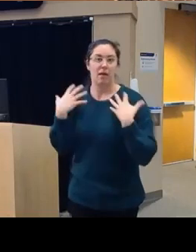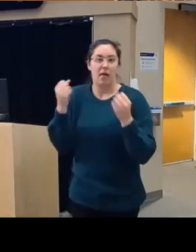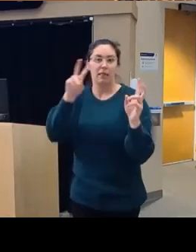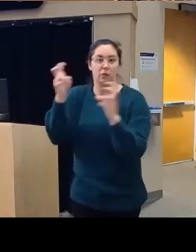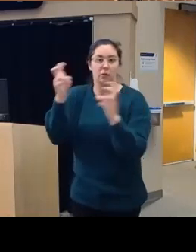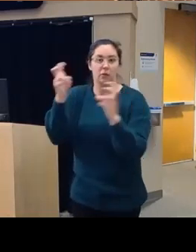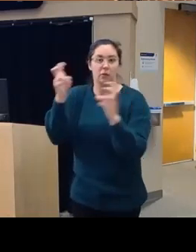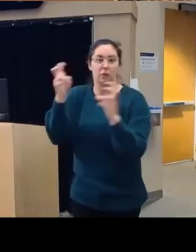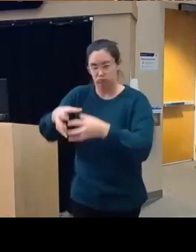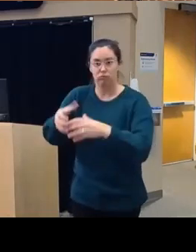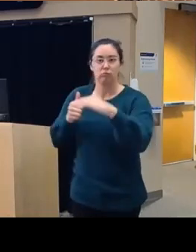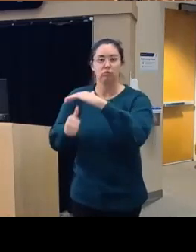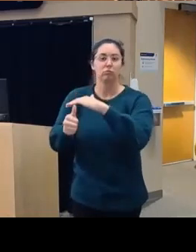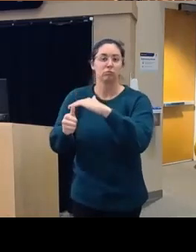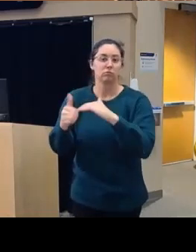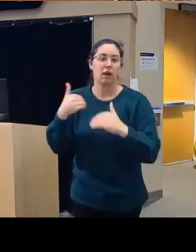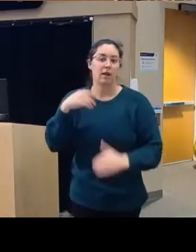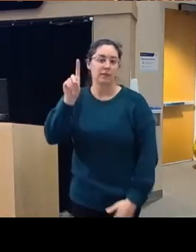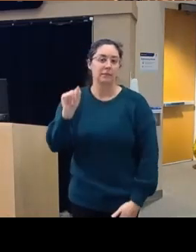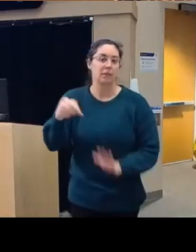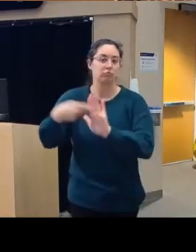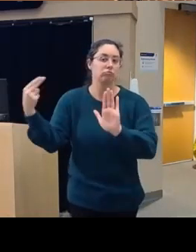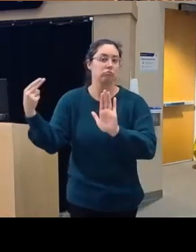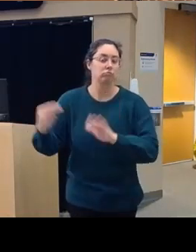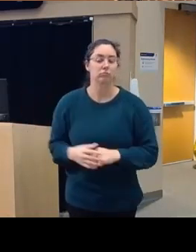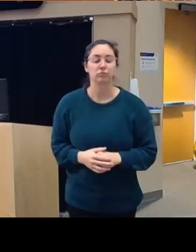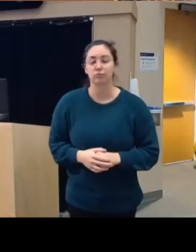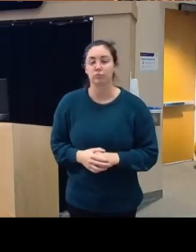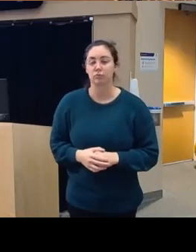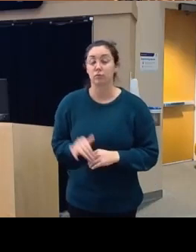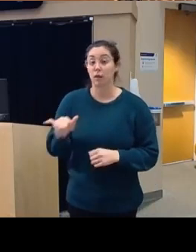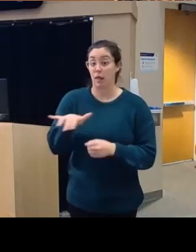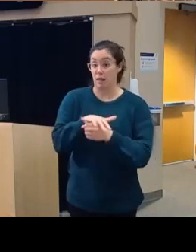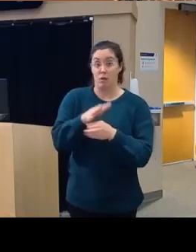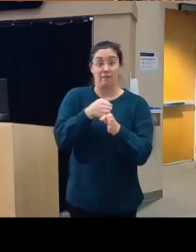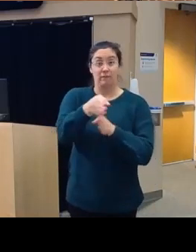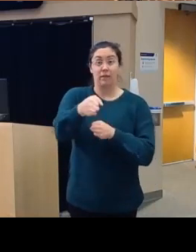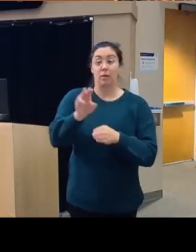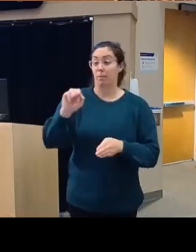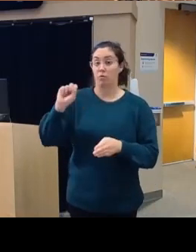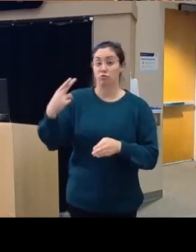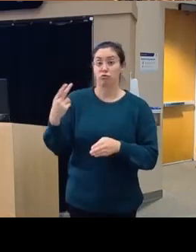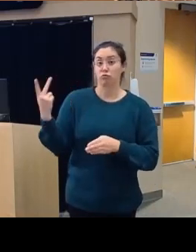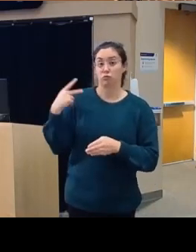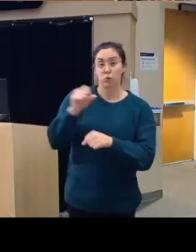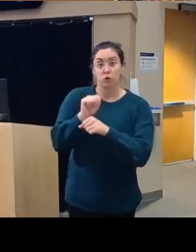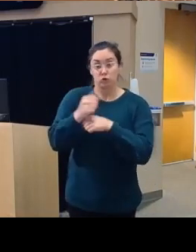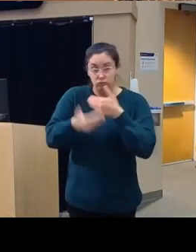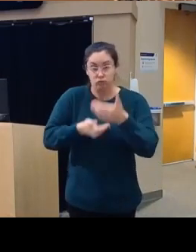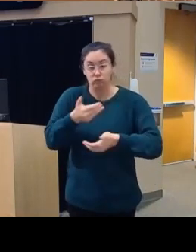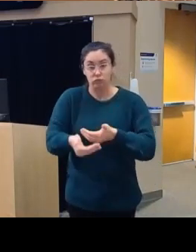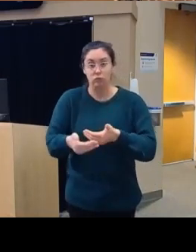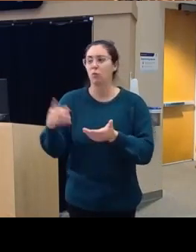are considered also having disabilities. So in the area, in the field that Marcia and I work with, we've been talking